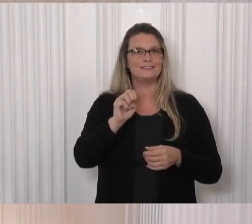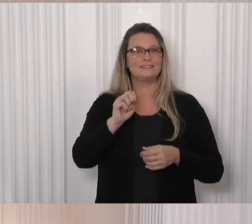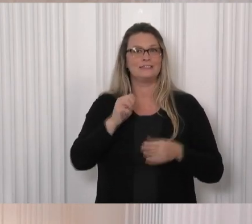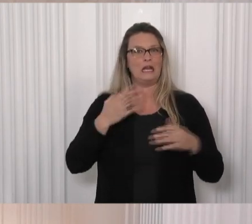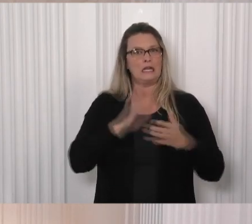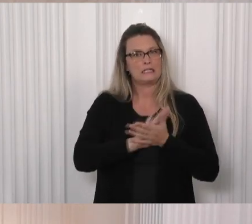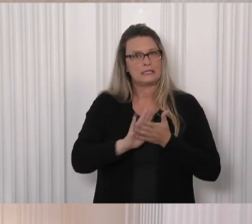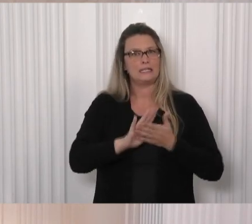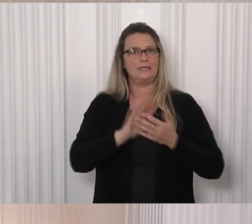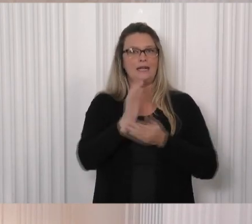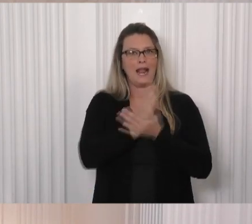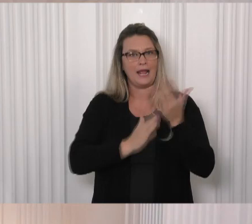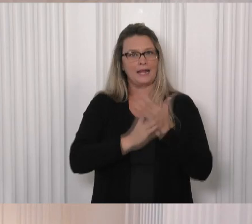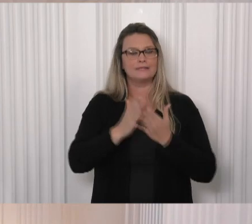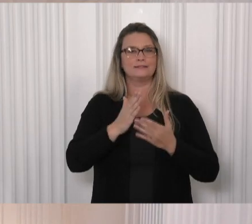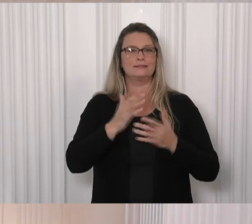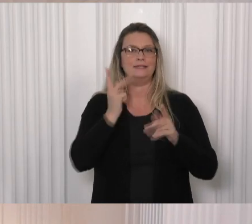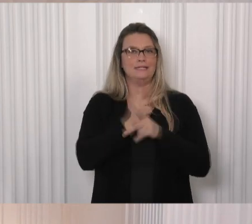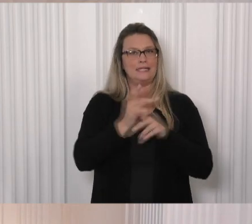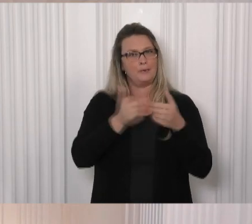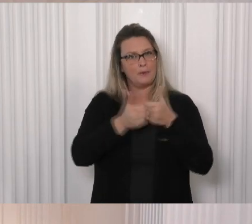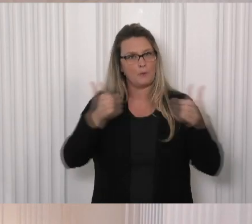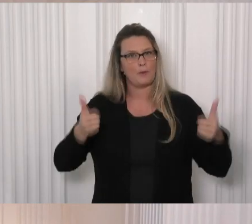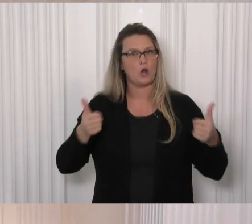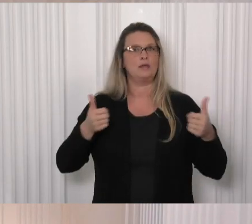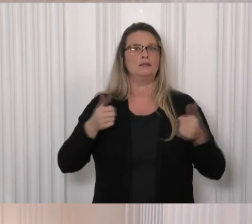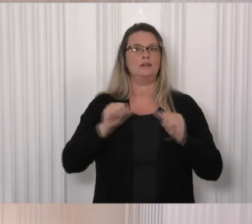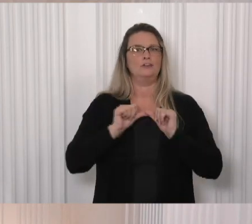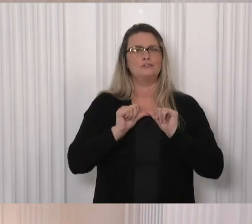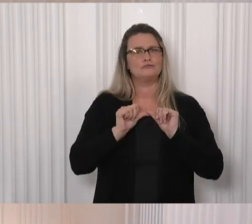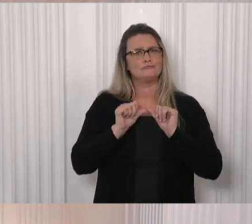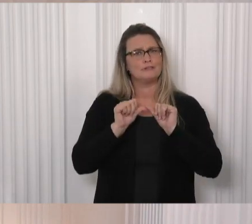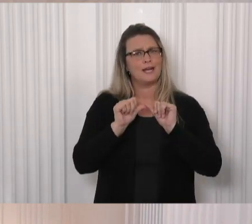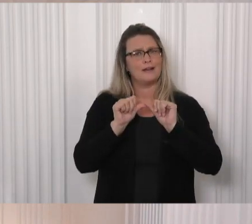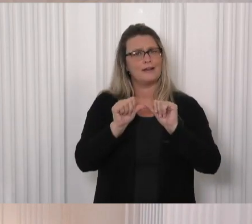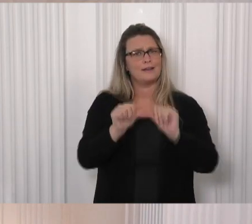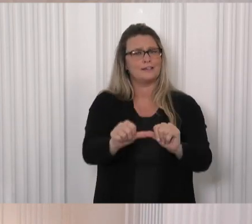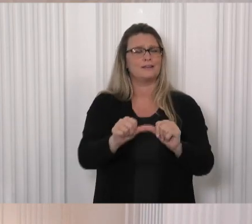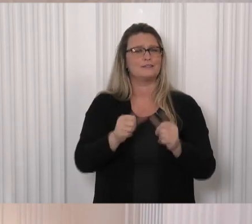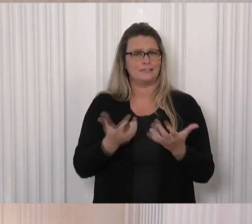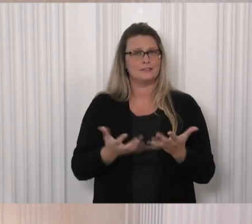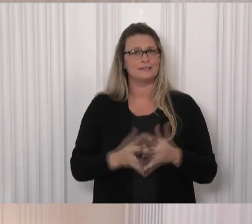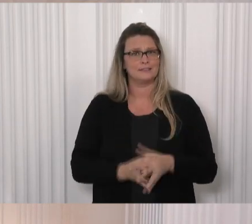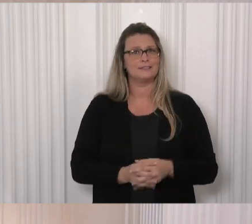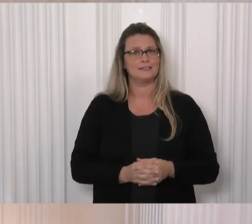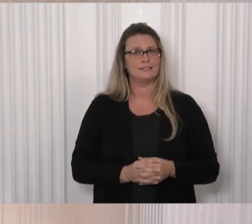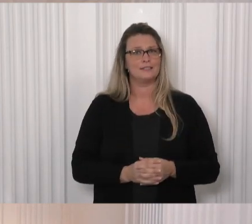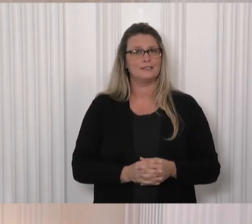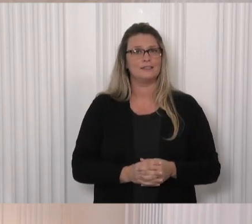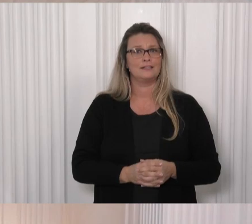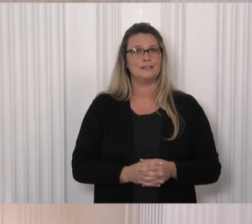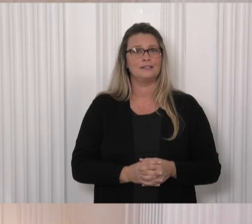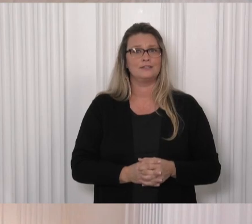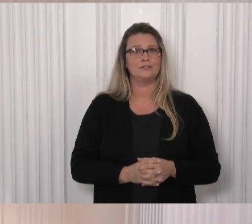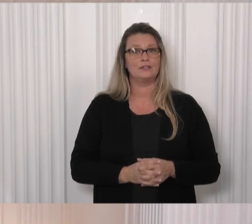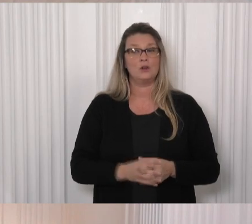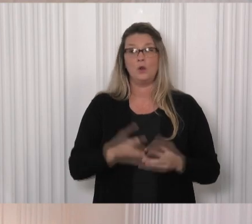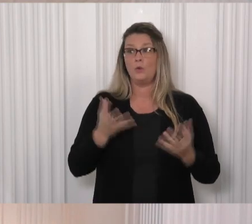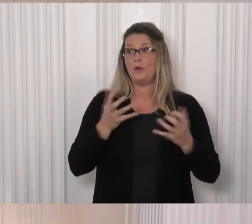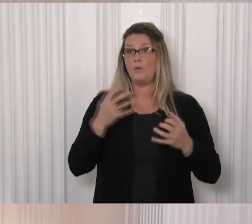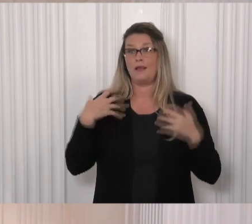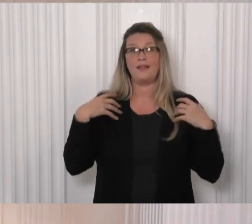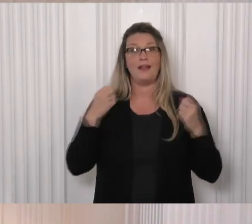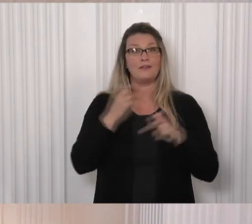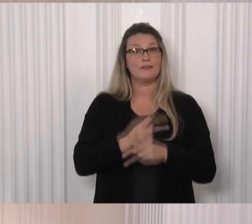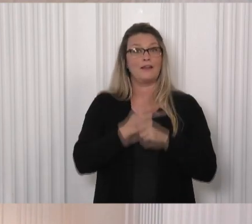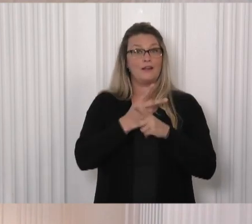night, to try to make sure we move this forward so that our healthcare facilities in the